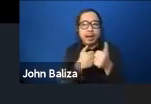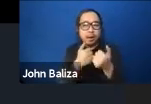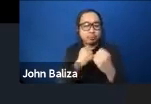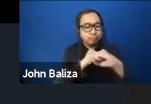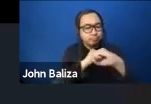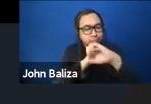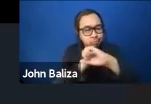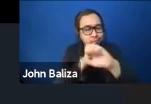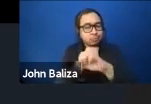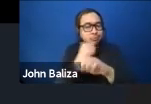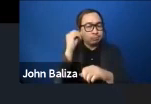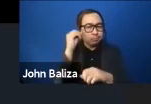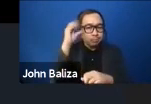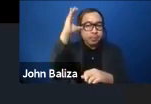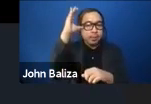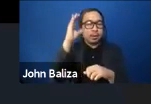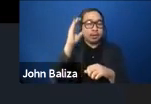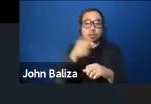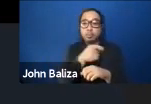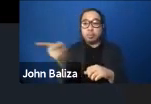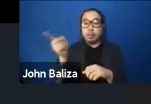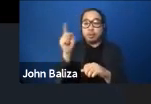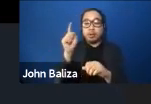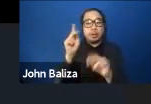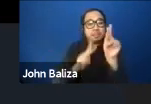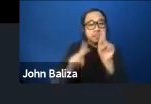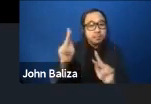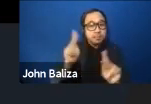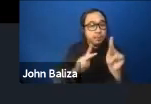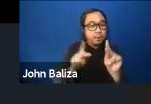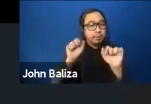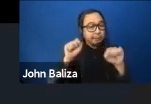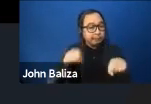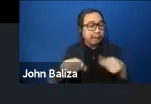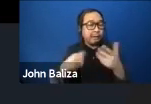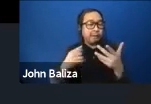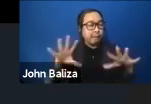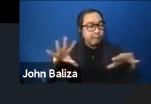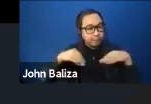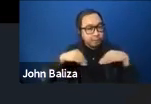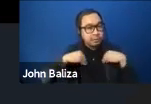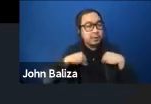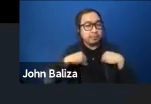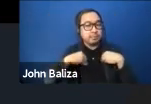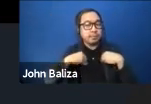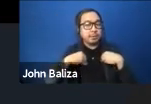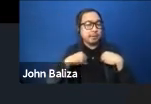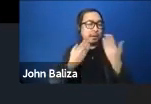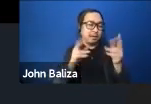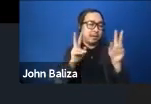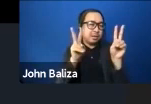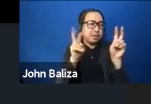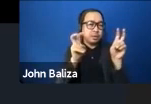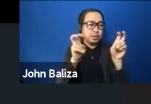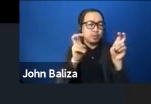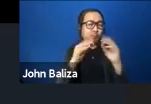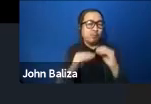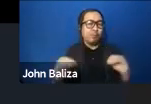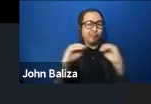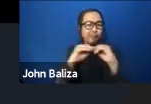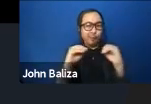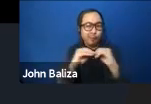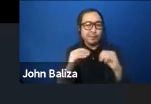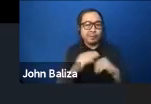so that the public are able to accept our issue more, so the law will come